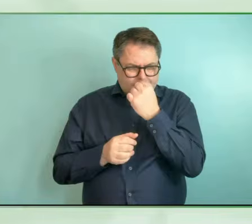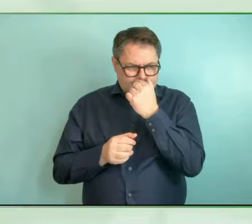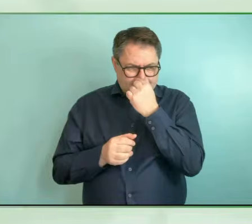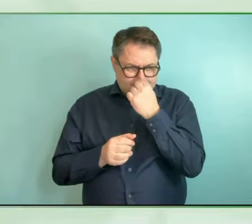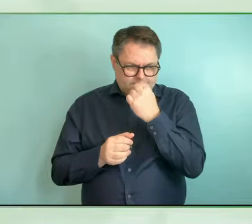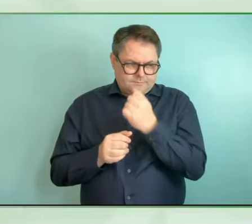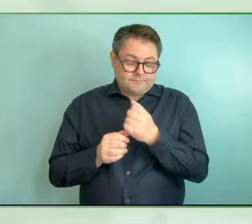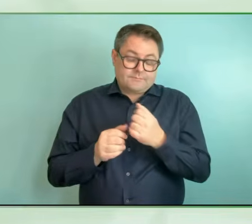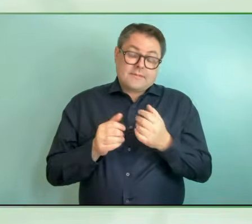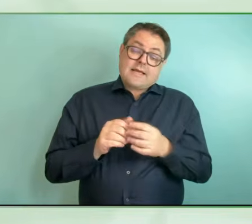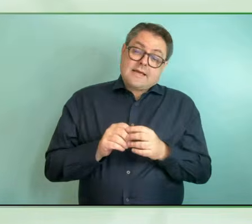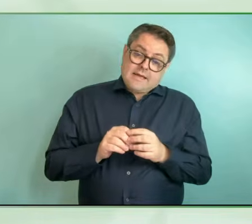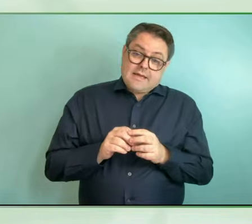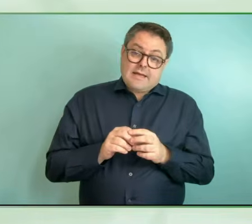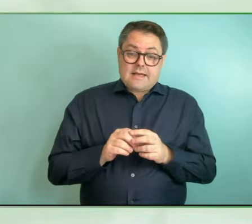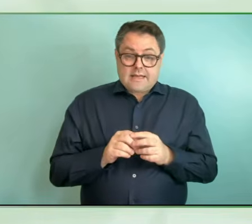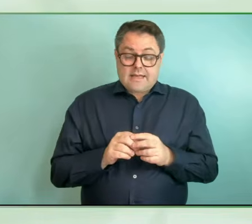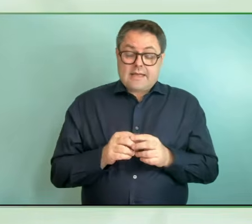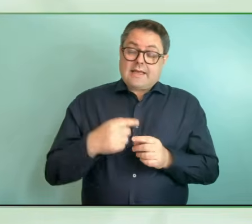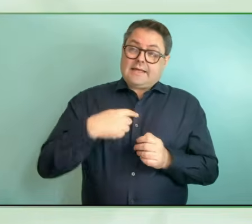Well, we don't have